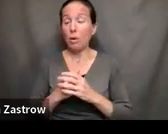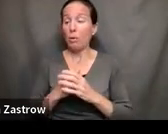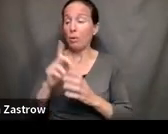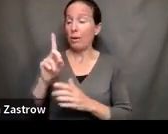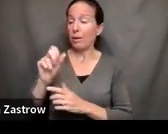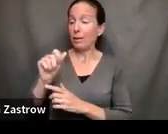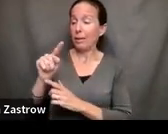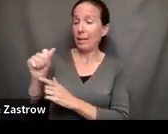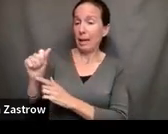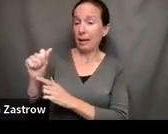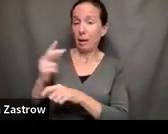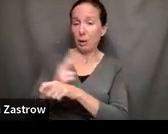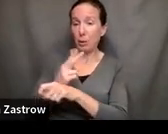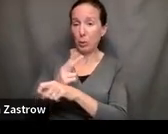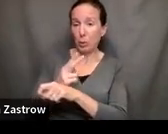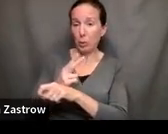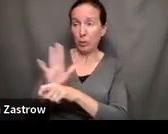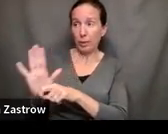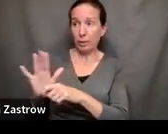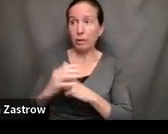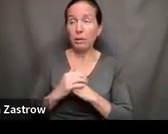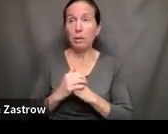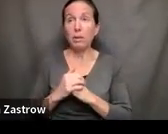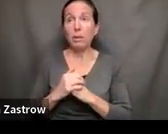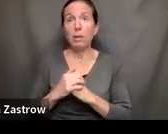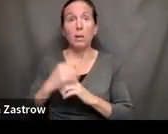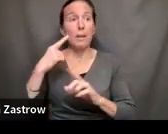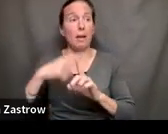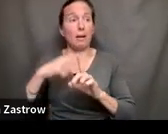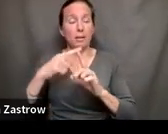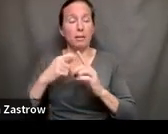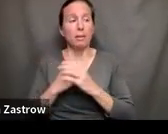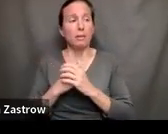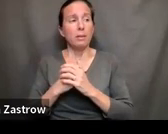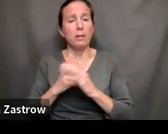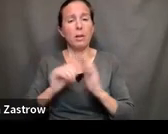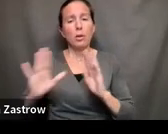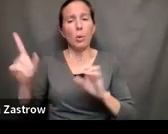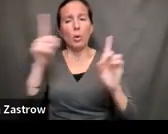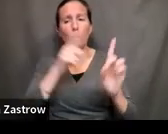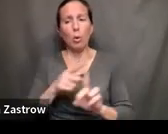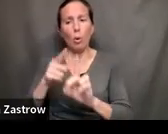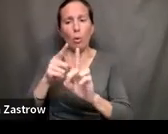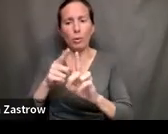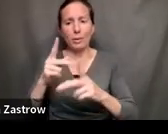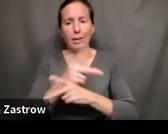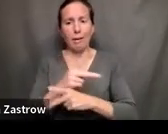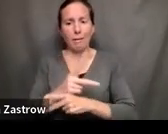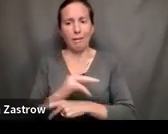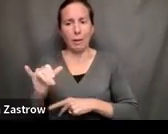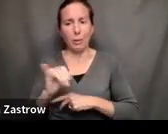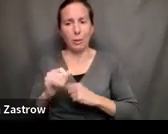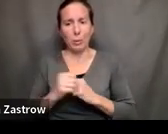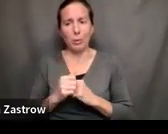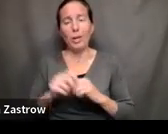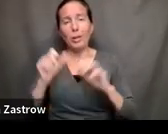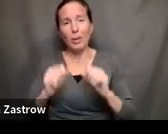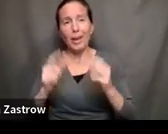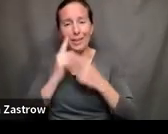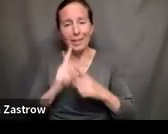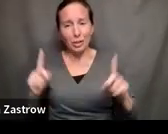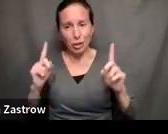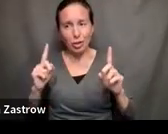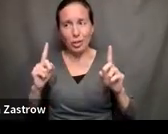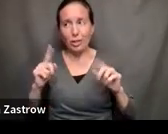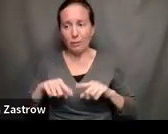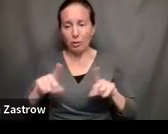directly related to this. And it's also about calculating your goals so that they're achievable in 1 year for this